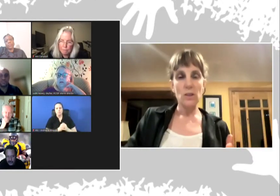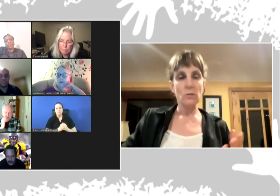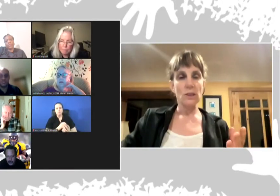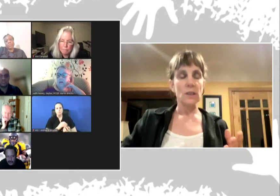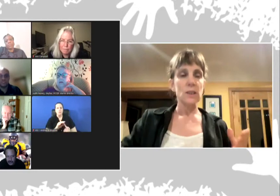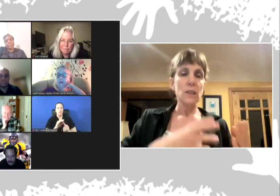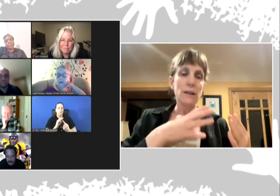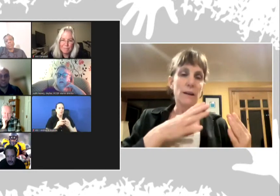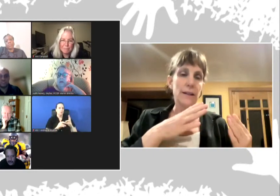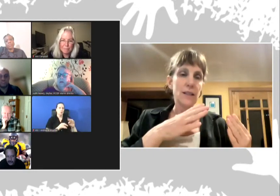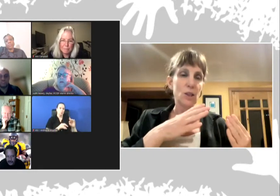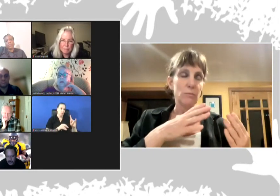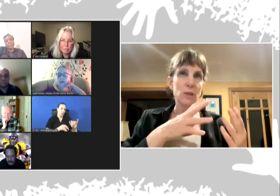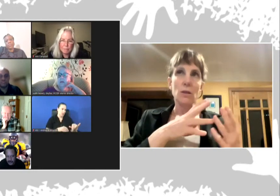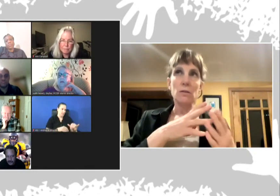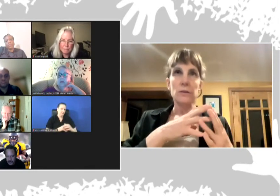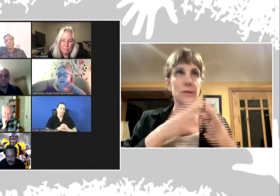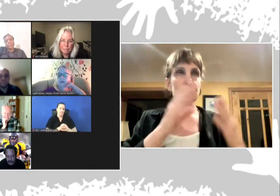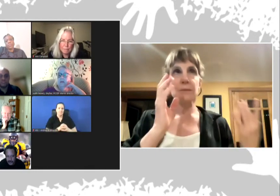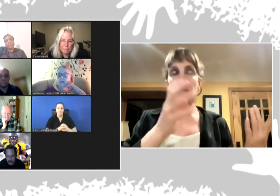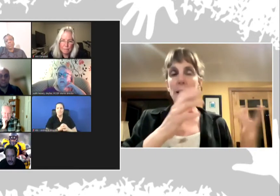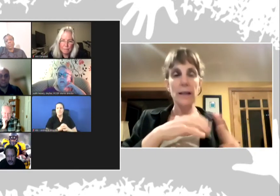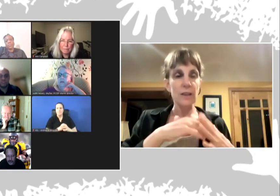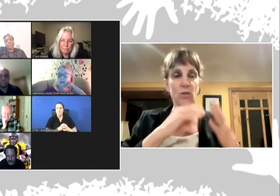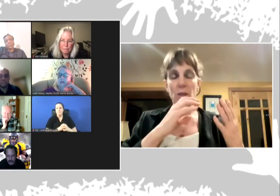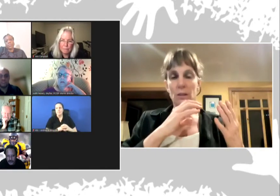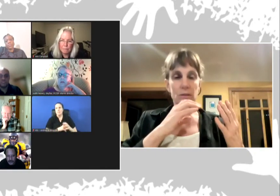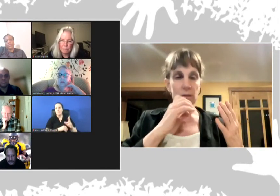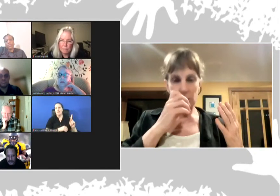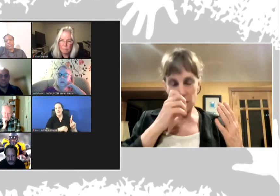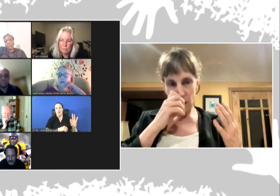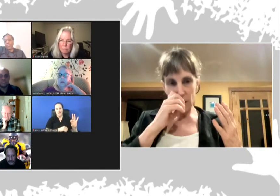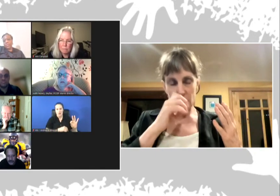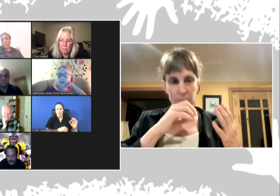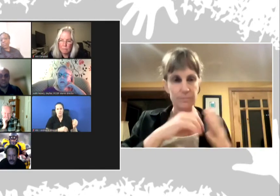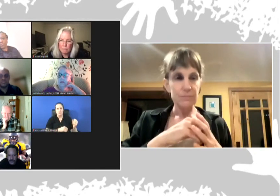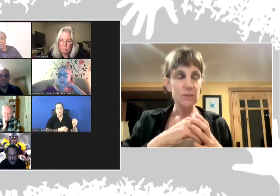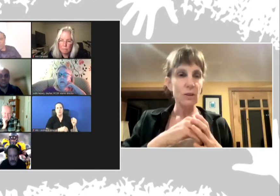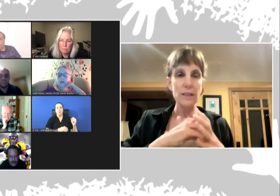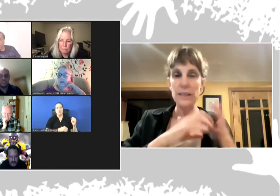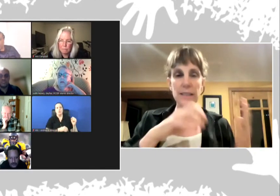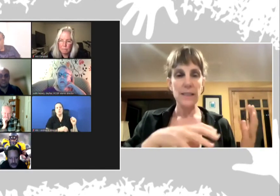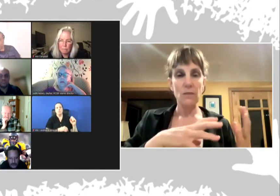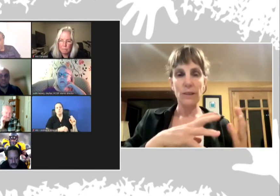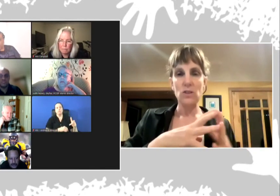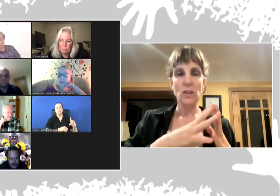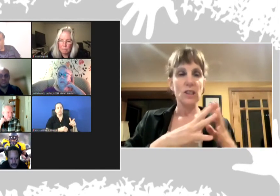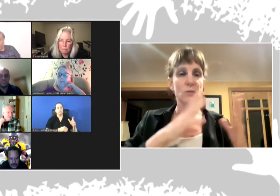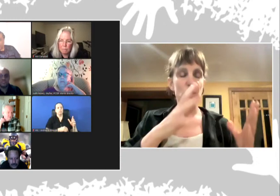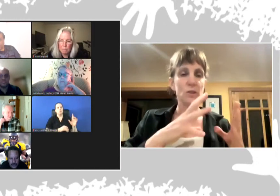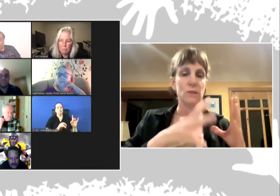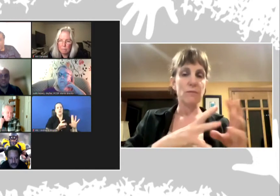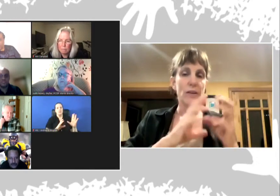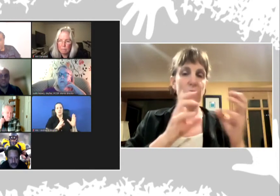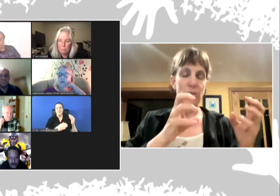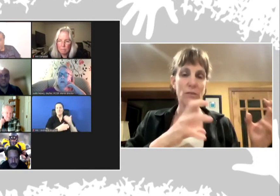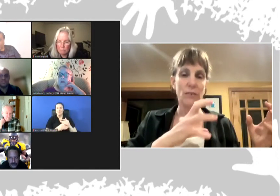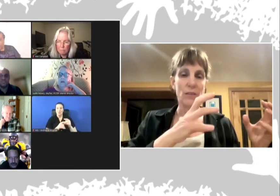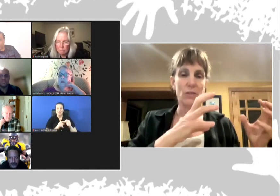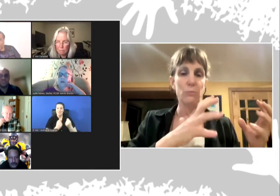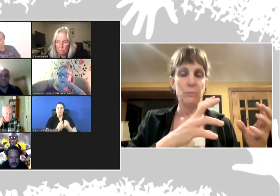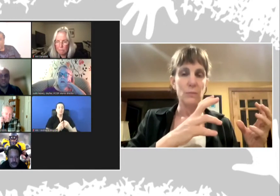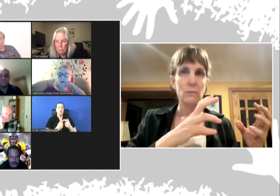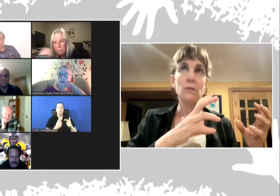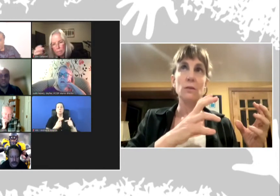specialty units. So there's canine unit, there's crisis intervention teams, there's various